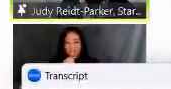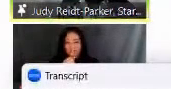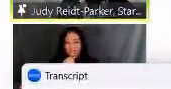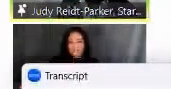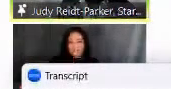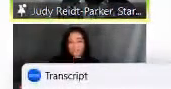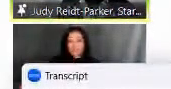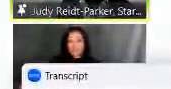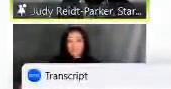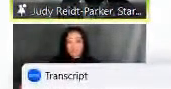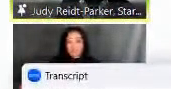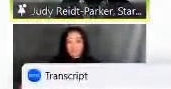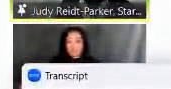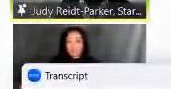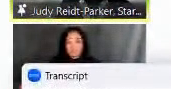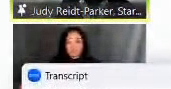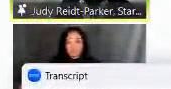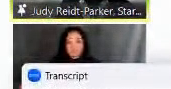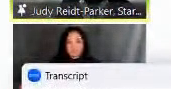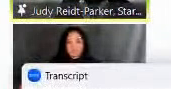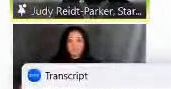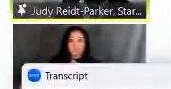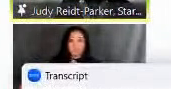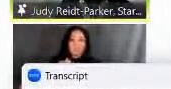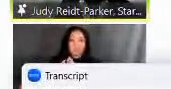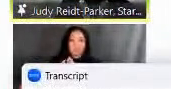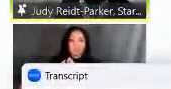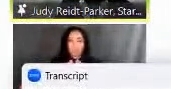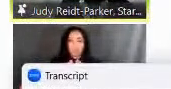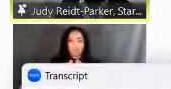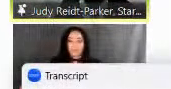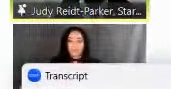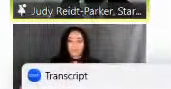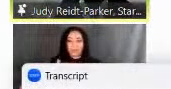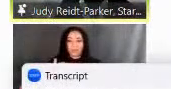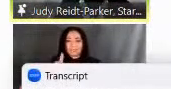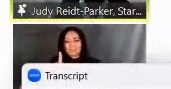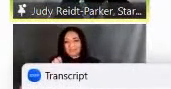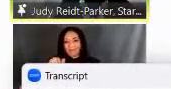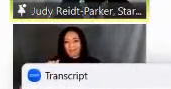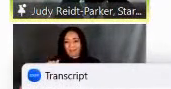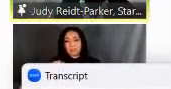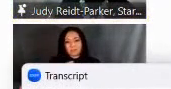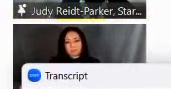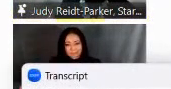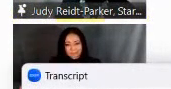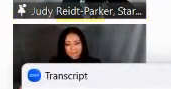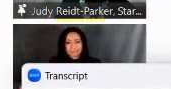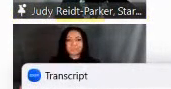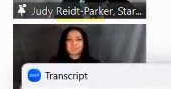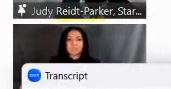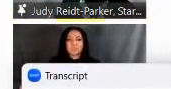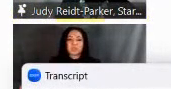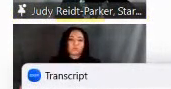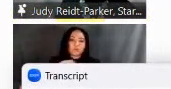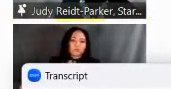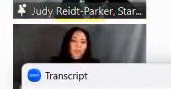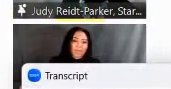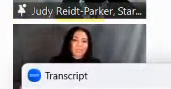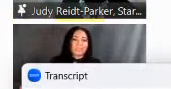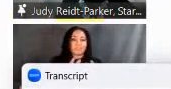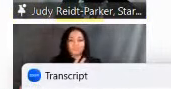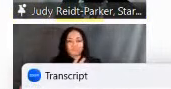for IDEA services are met. This includes developing interagency agreements, providing information for